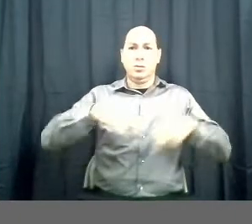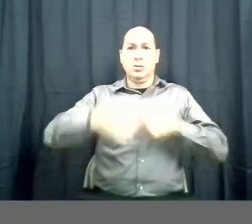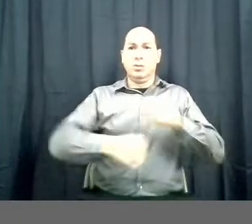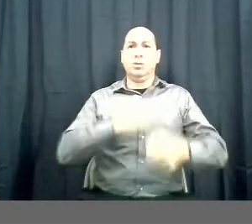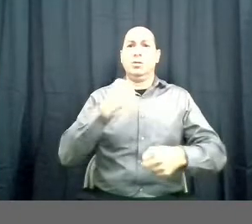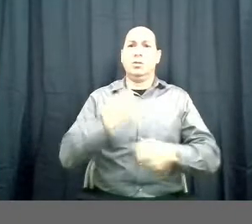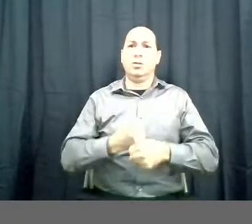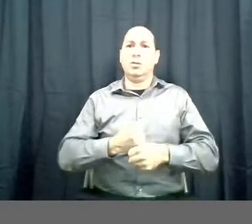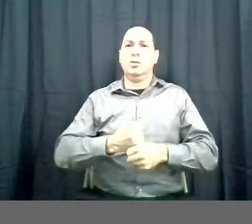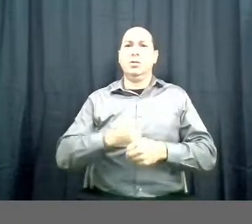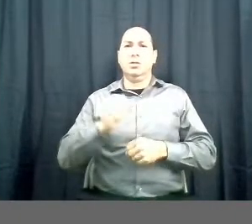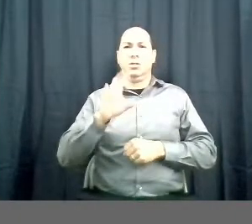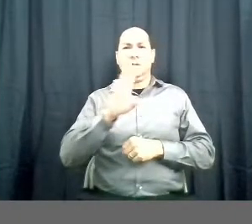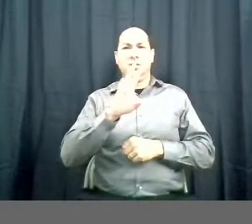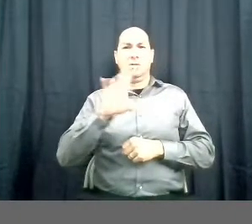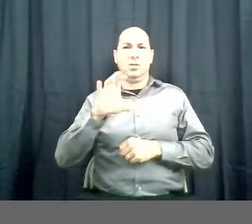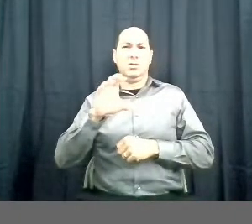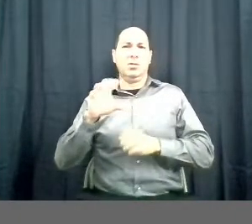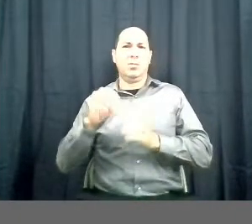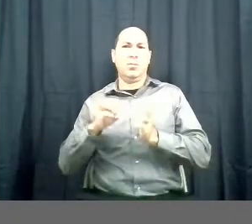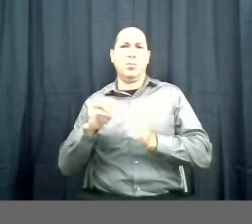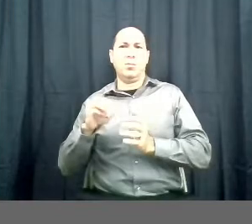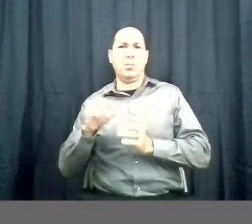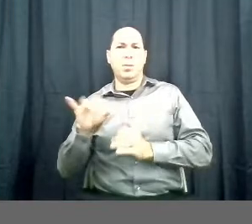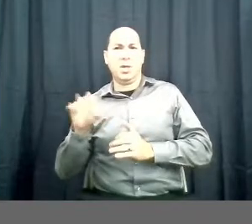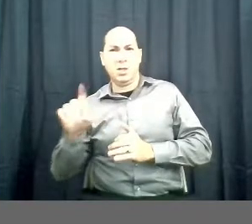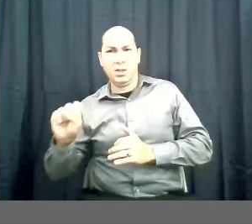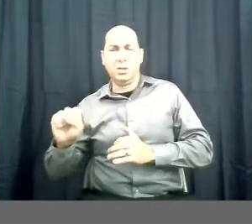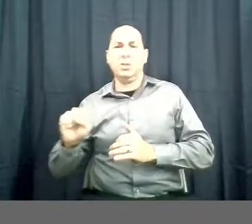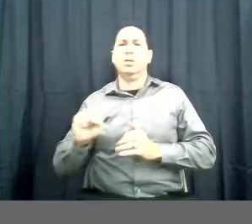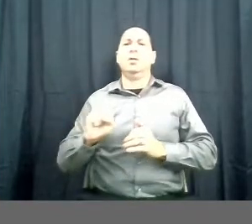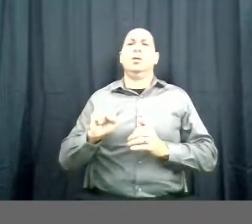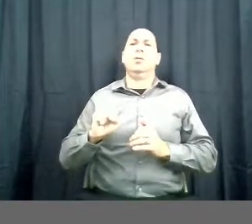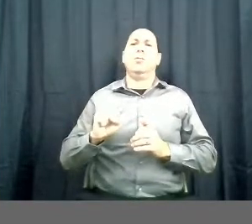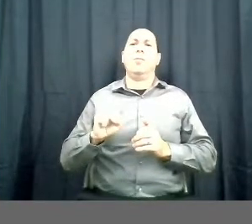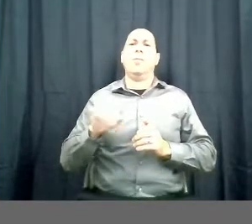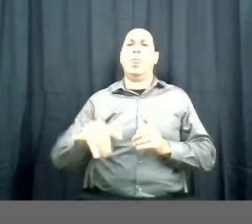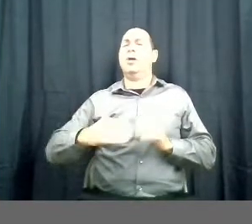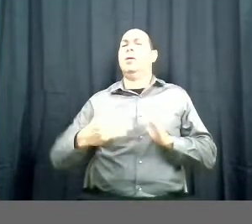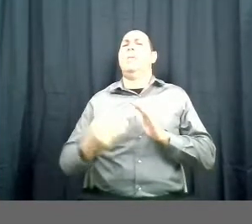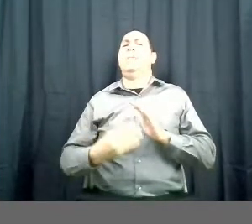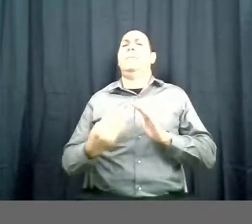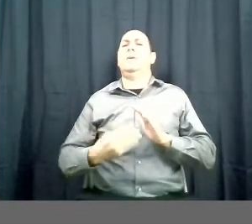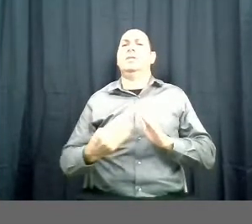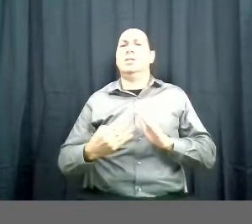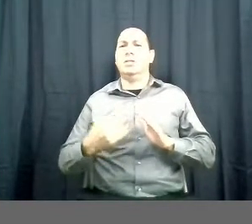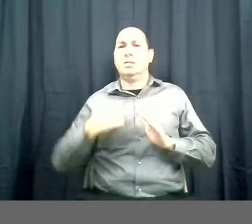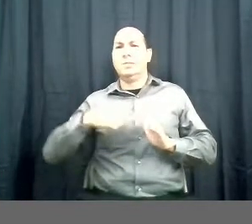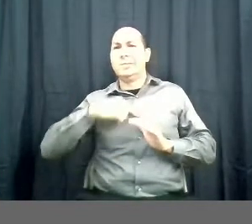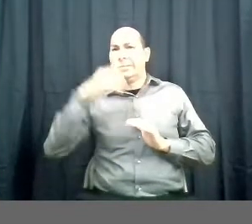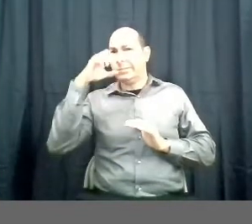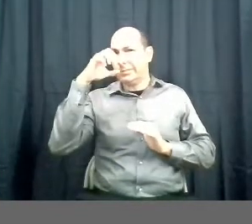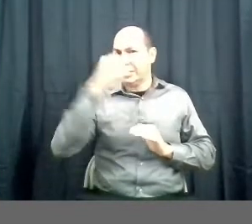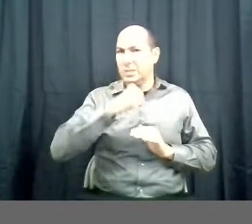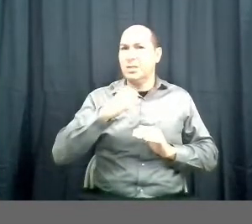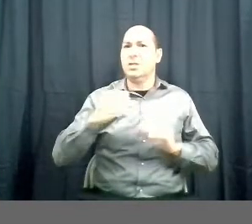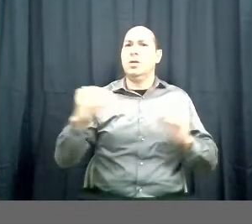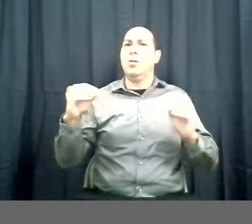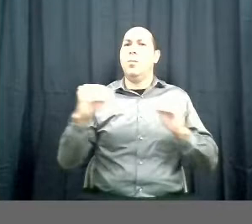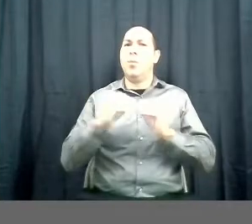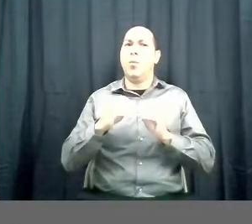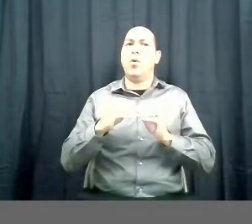million, and a logical basis to presume that there's more money available for debt